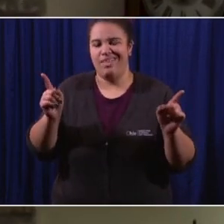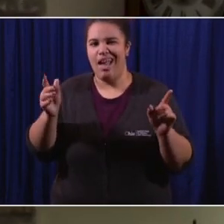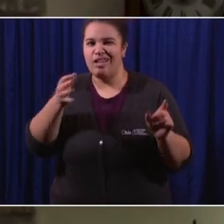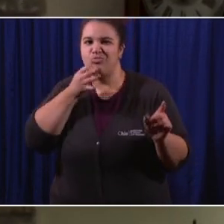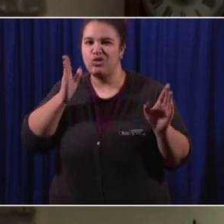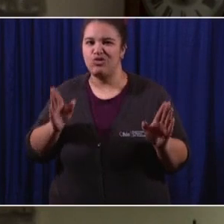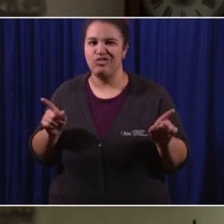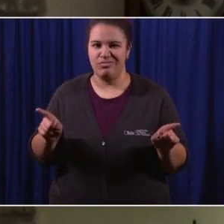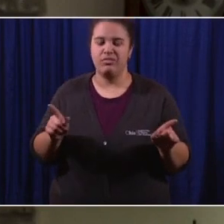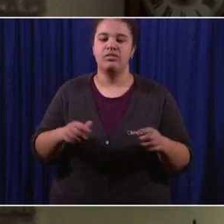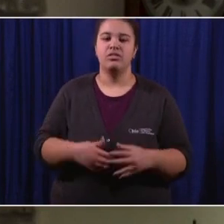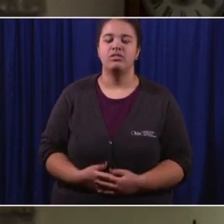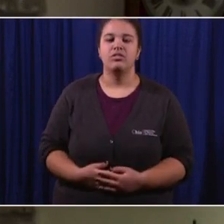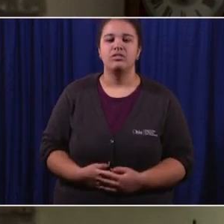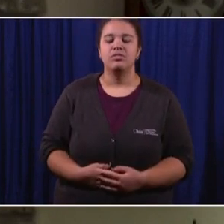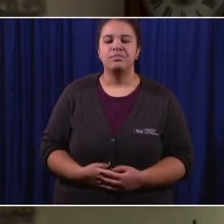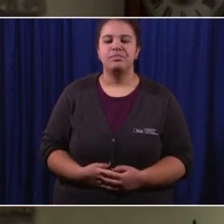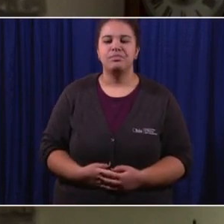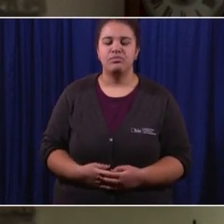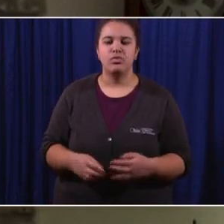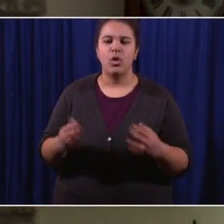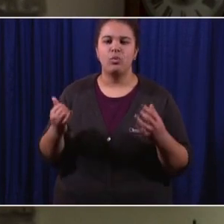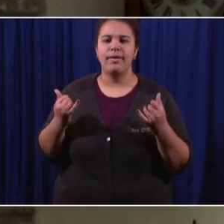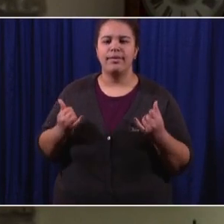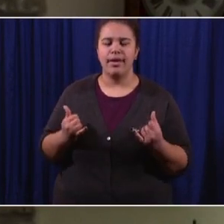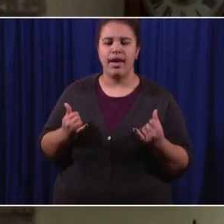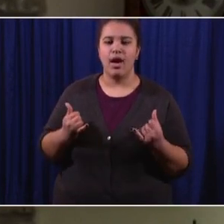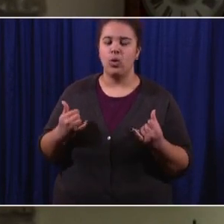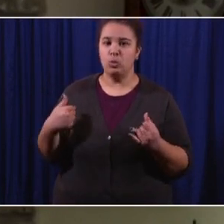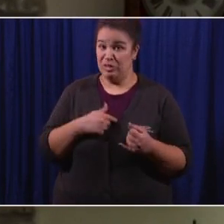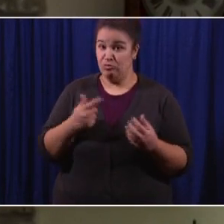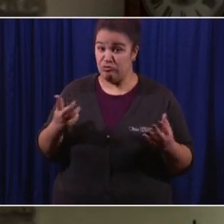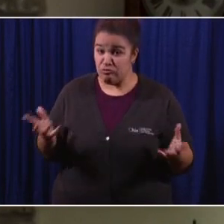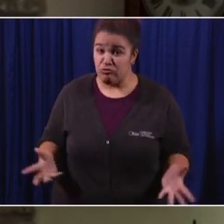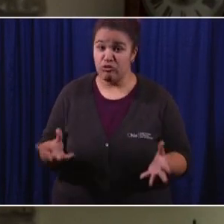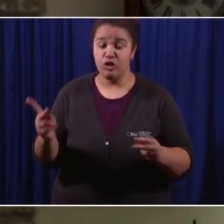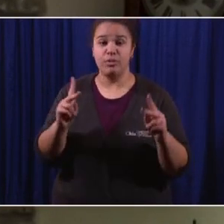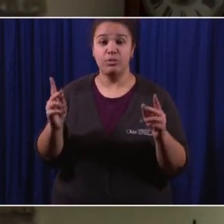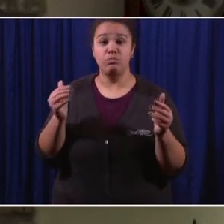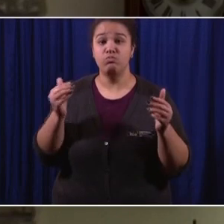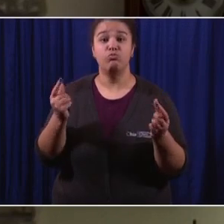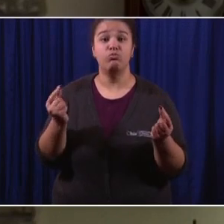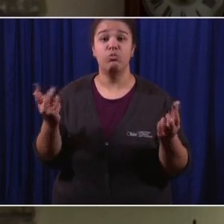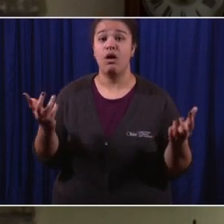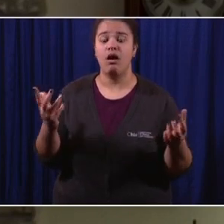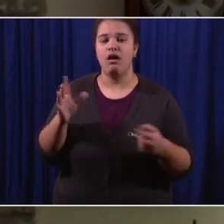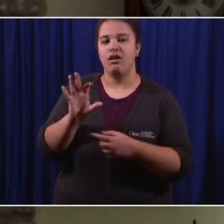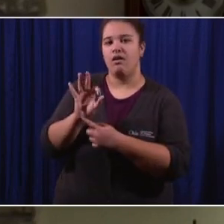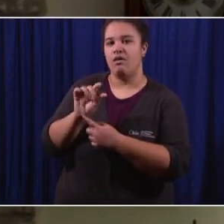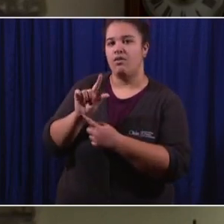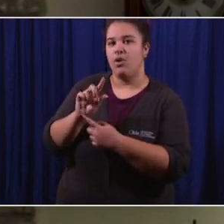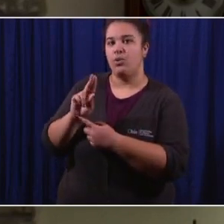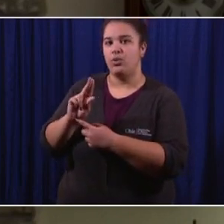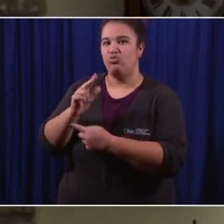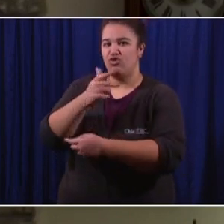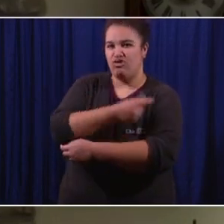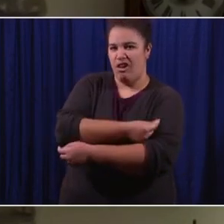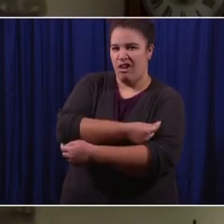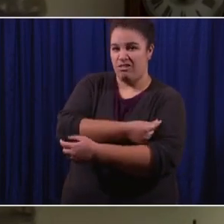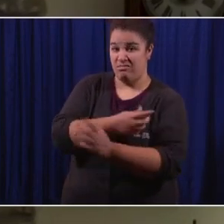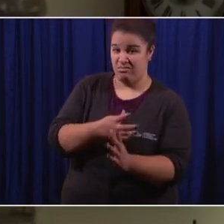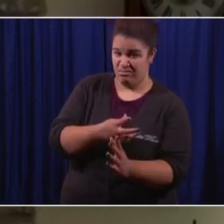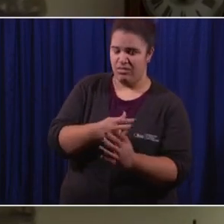putting a real push on flu shots because we don't know what happens if someone has COVID and flu, but we don't want to find